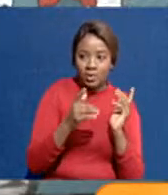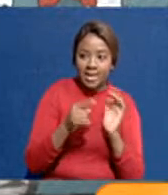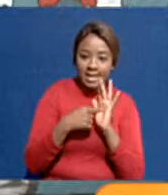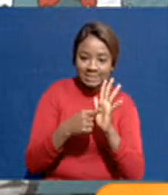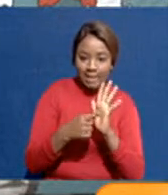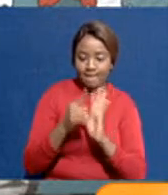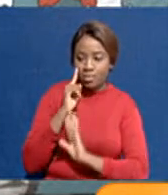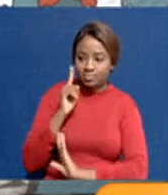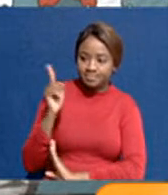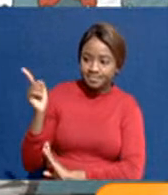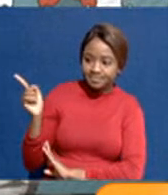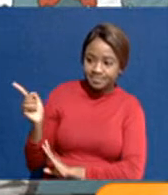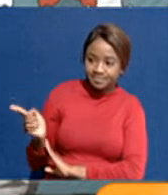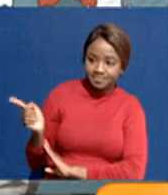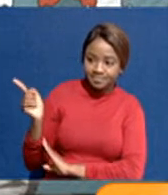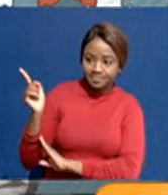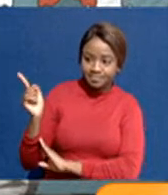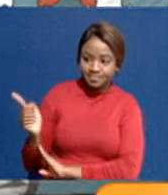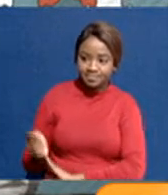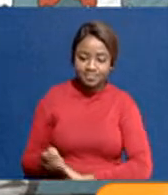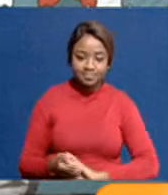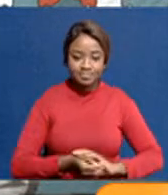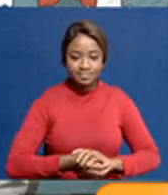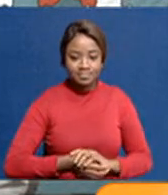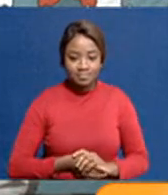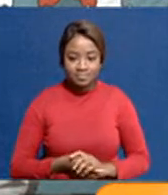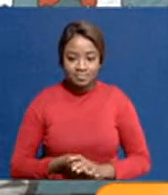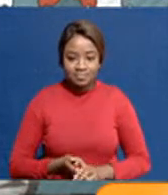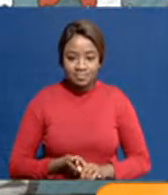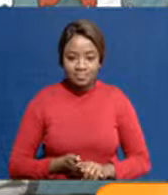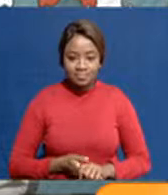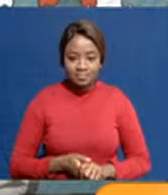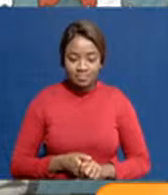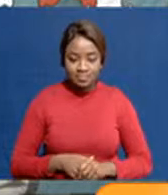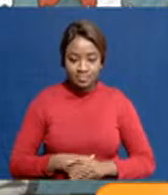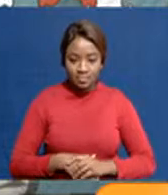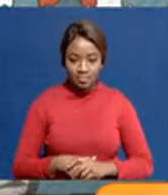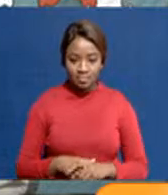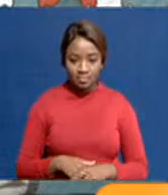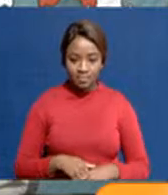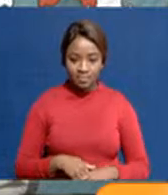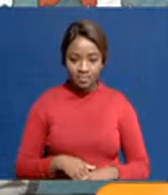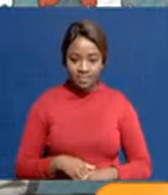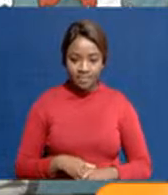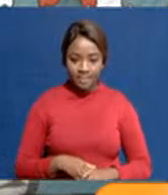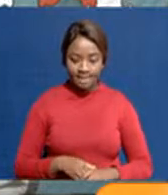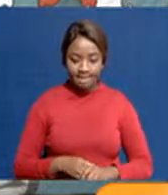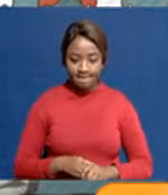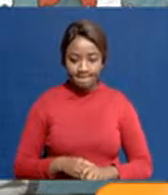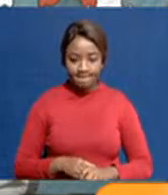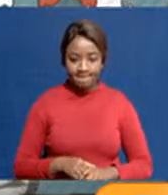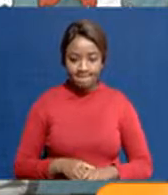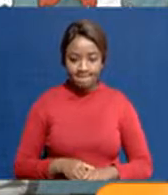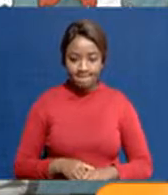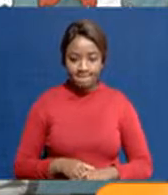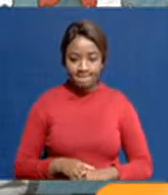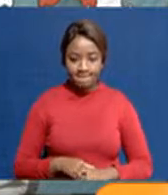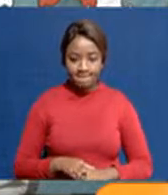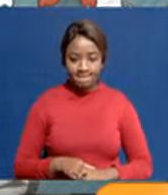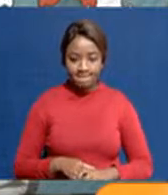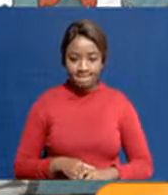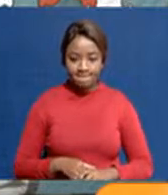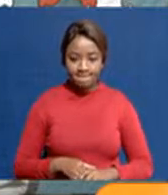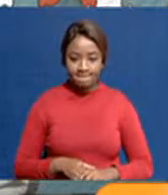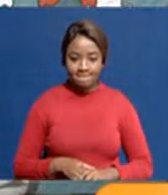adults with ASD experience high rates of unemployment or underemployment and low participation in